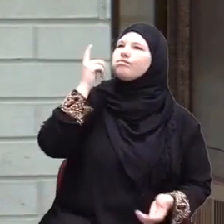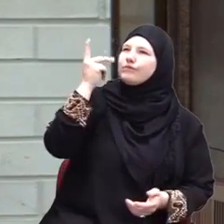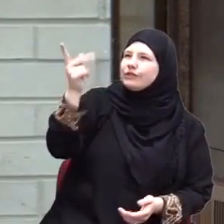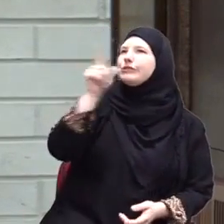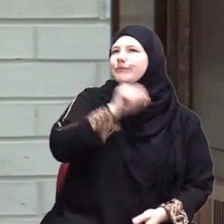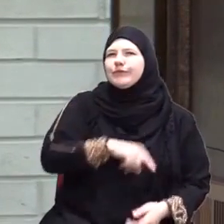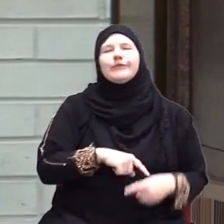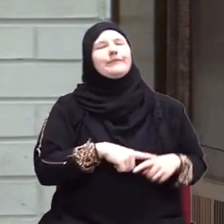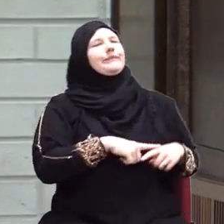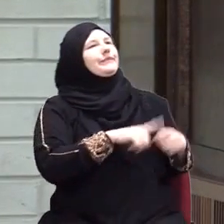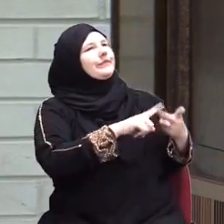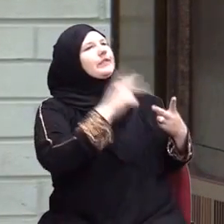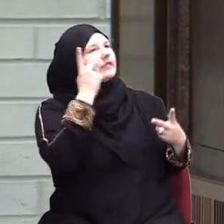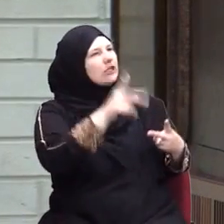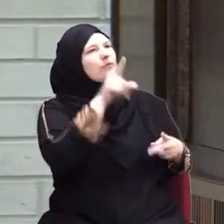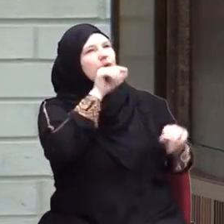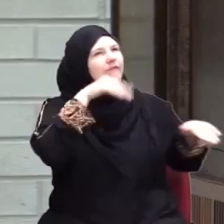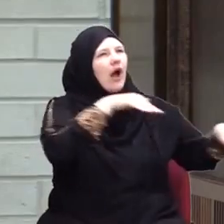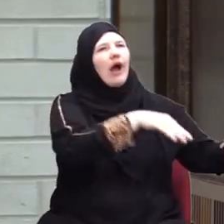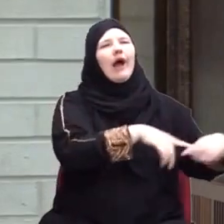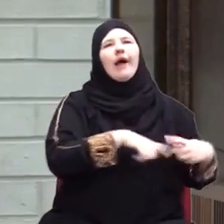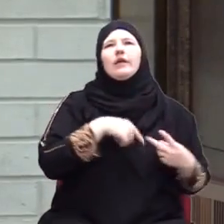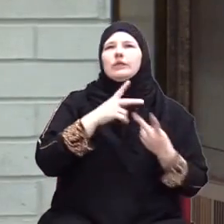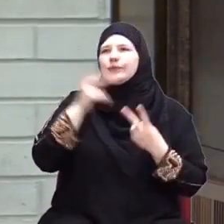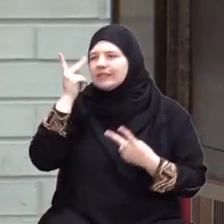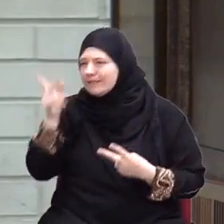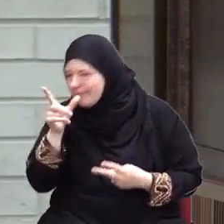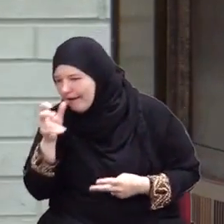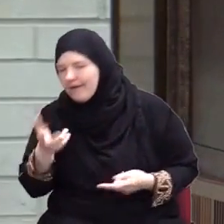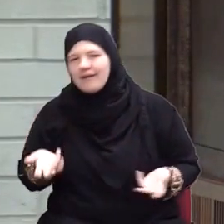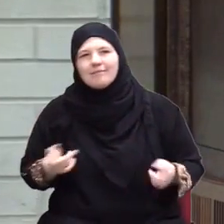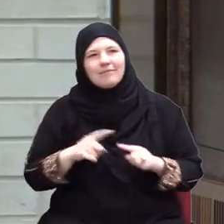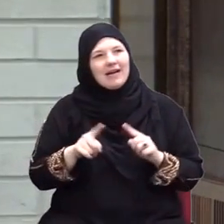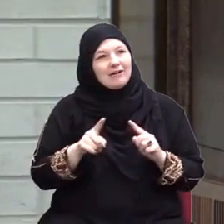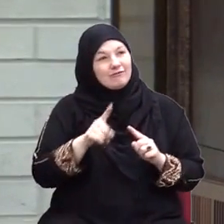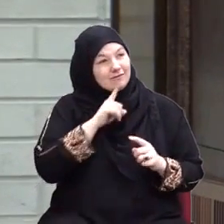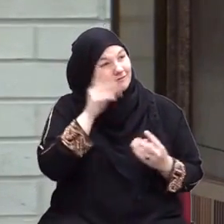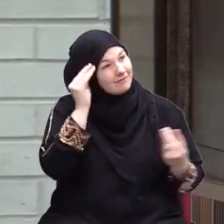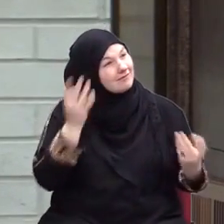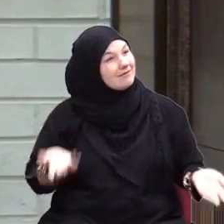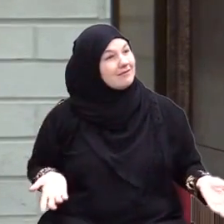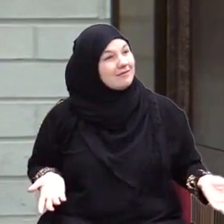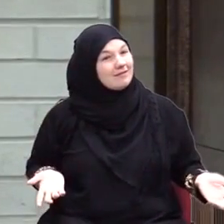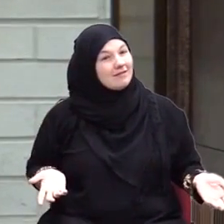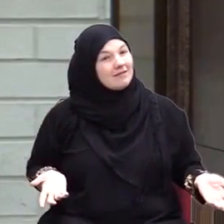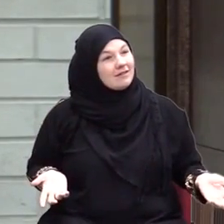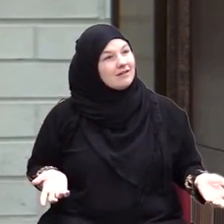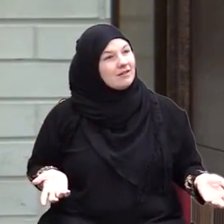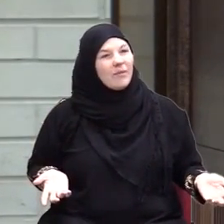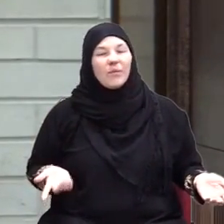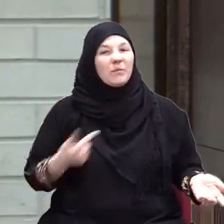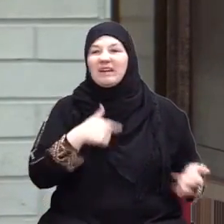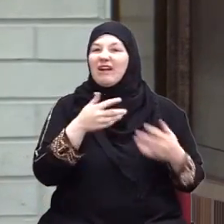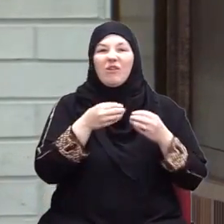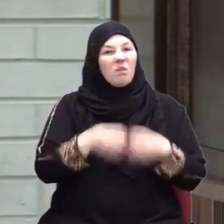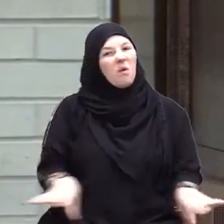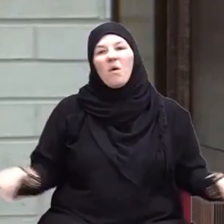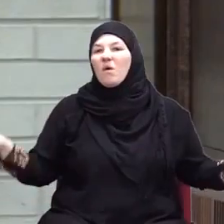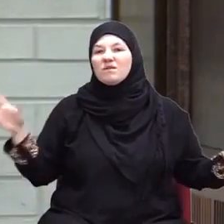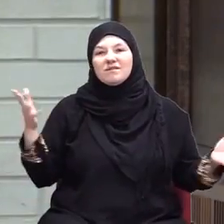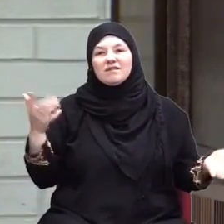lost because we're too busy. Day in and day out, we are only answering